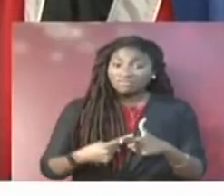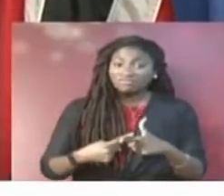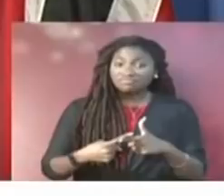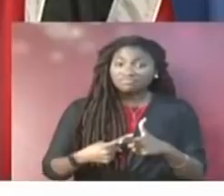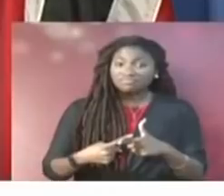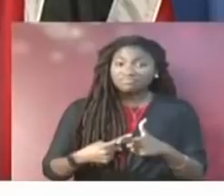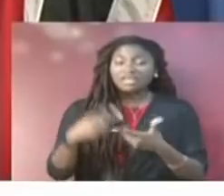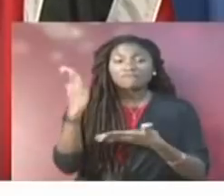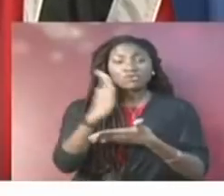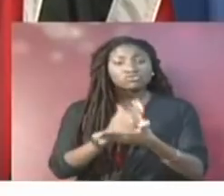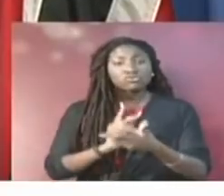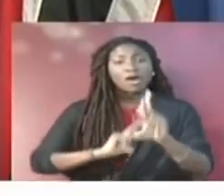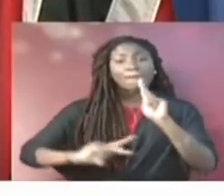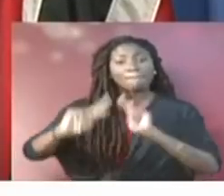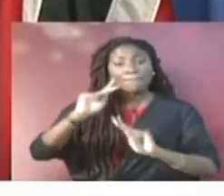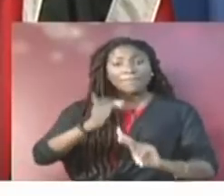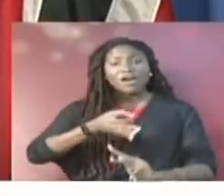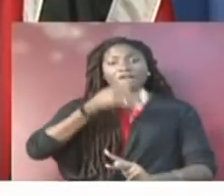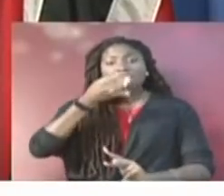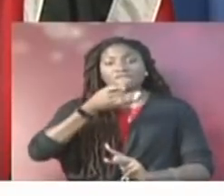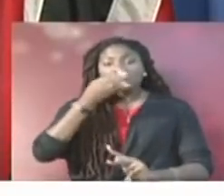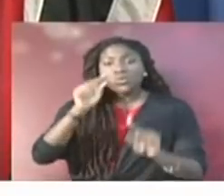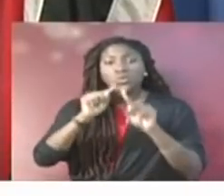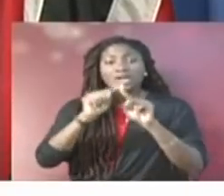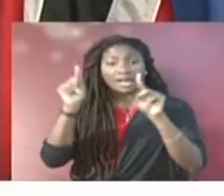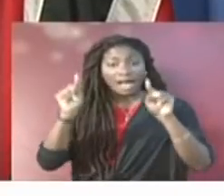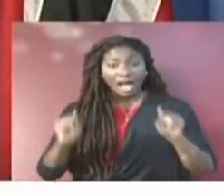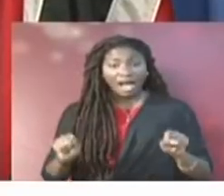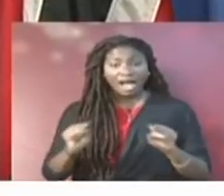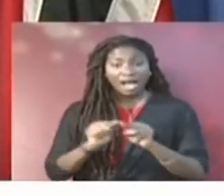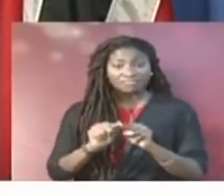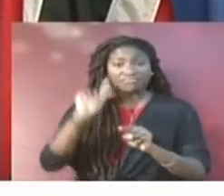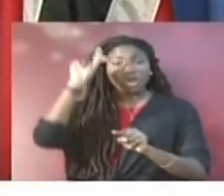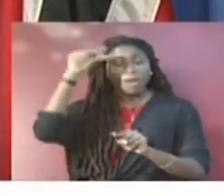meals supported by food cards in this country.